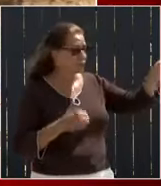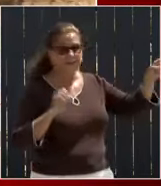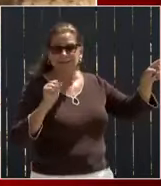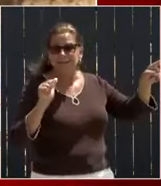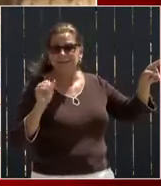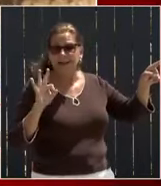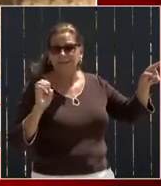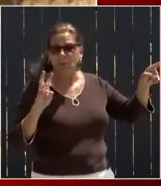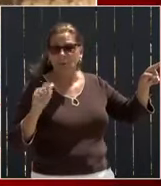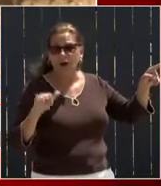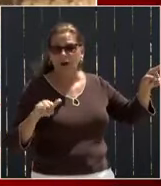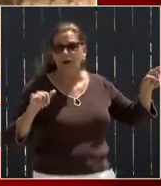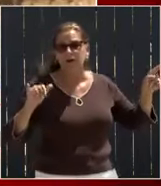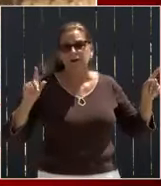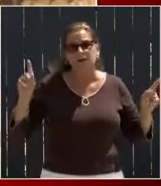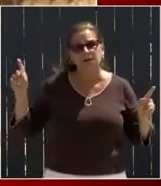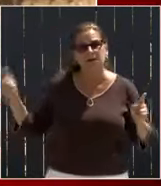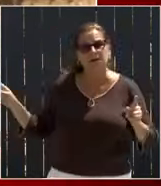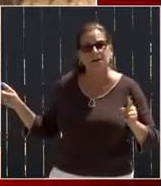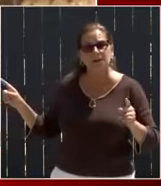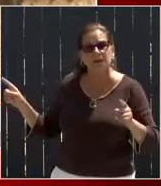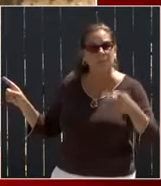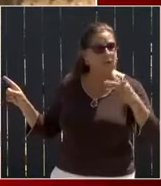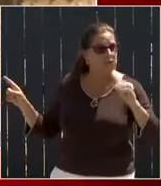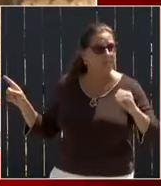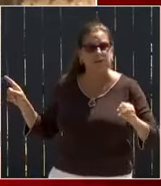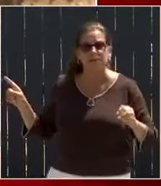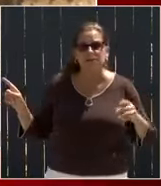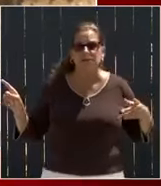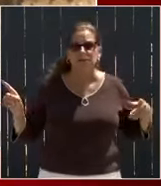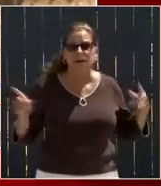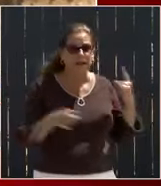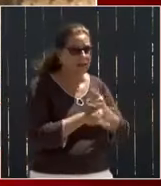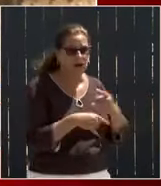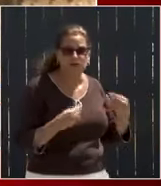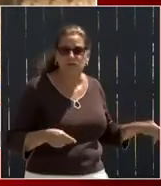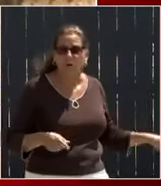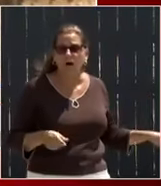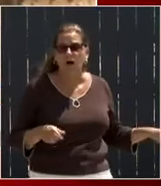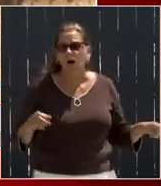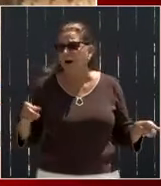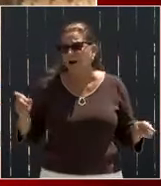Sandwiched between those were the post office, the liquor store, and the People's Drug Store, which is now CVS.